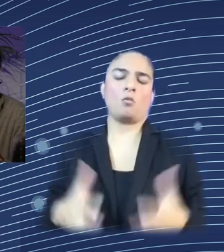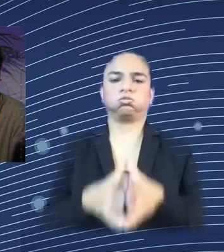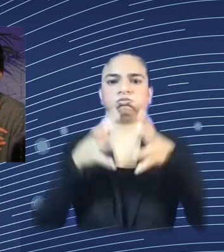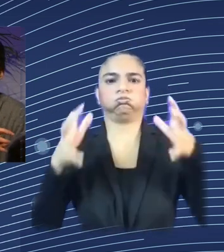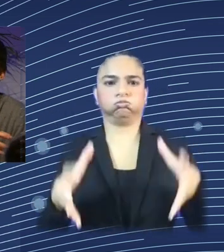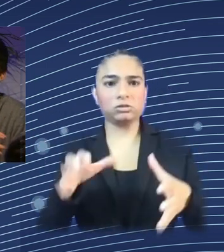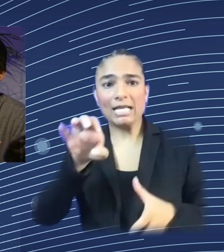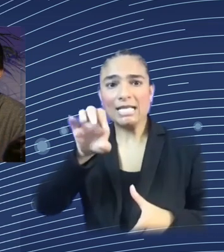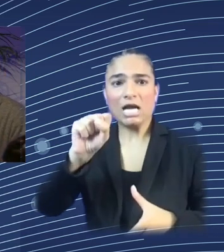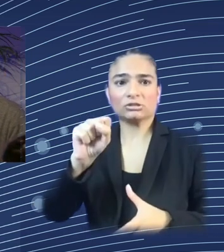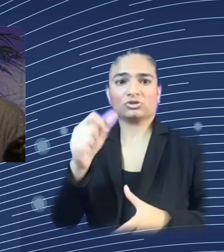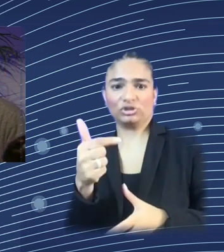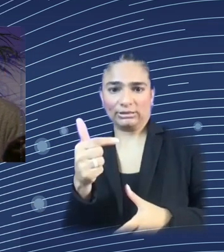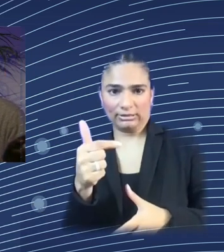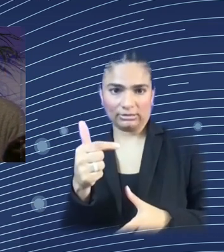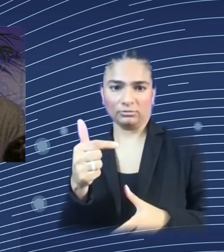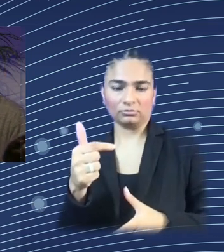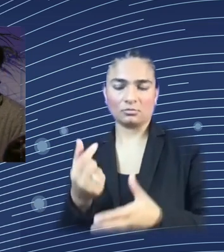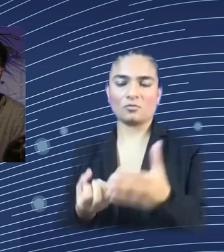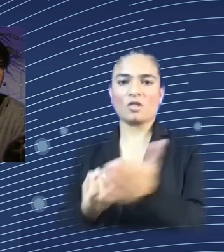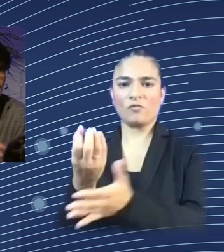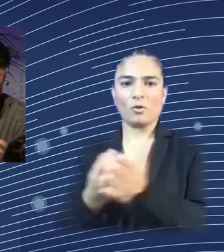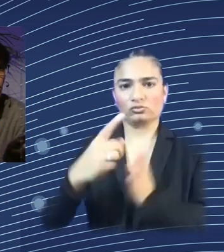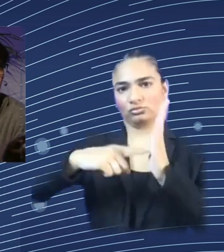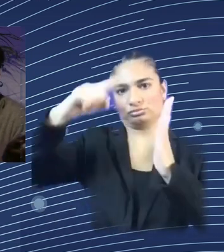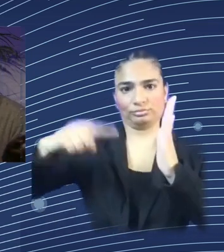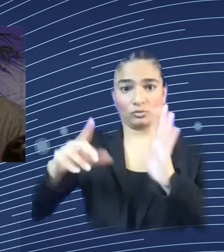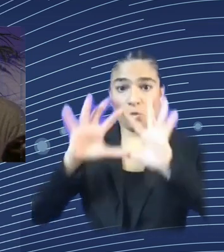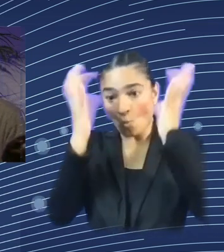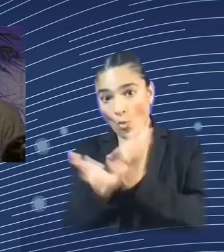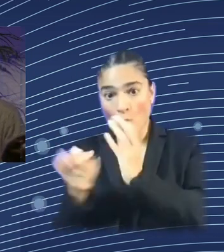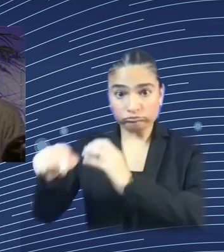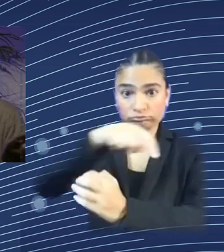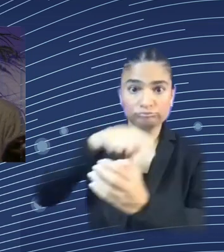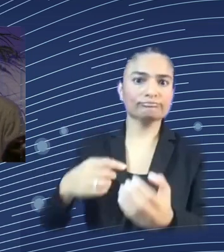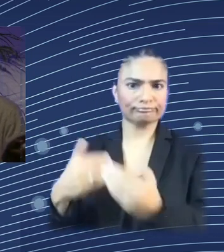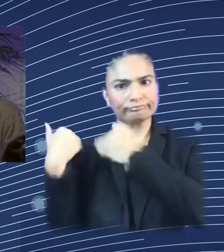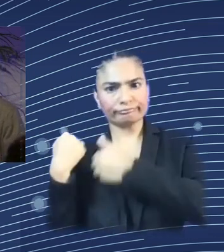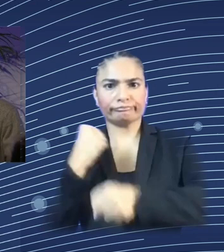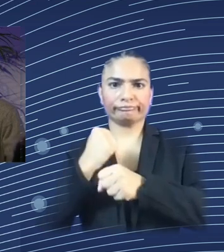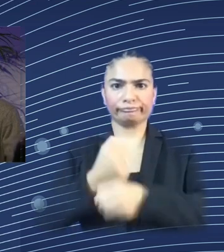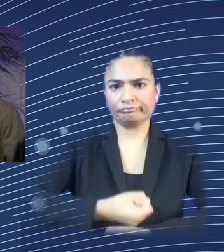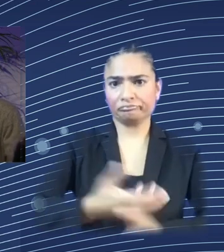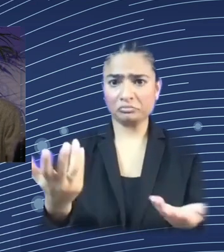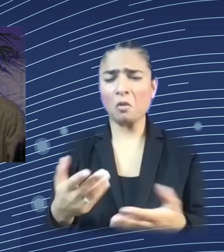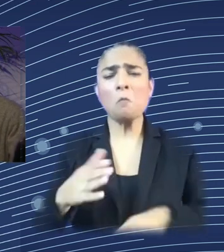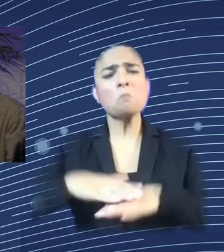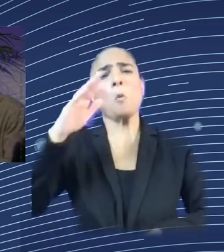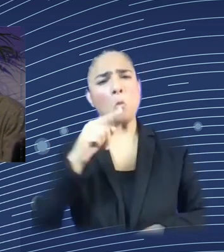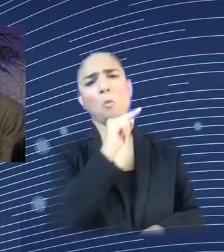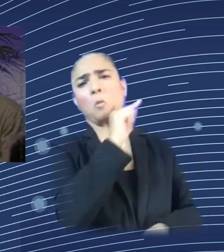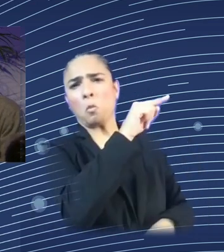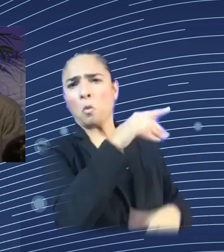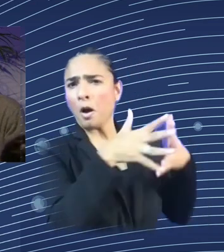that make these ESG ratings based on what corporates disclose about themselves. Often these data is unaudited. And I think